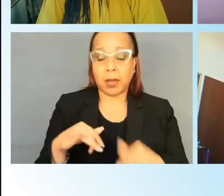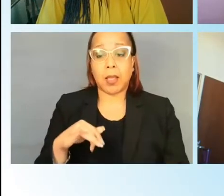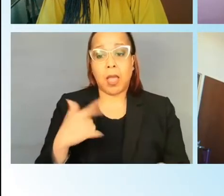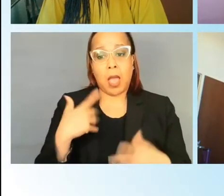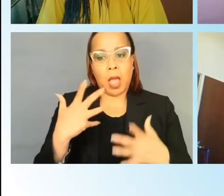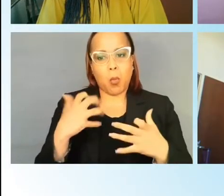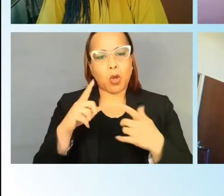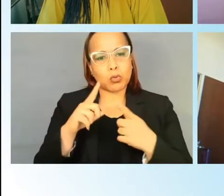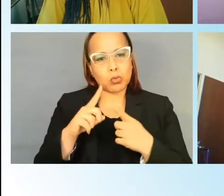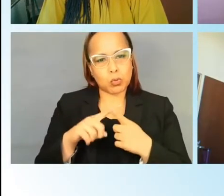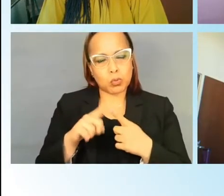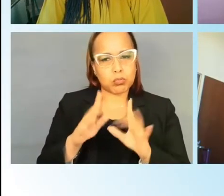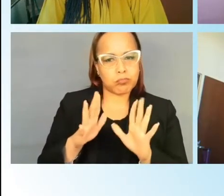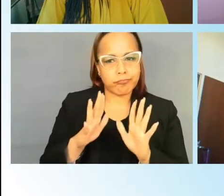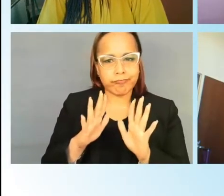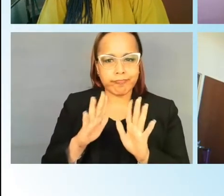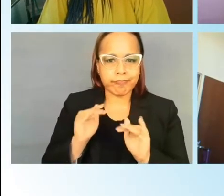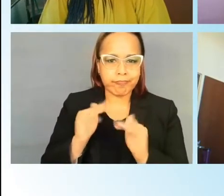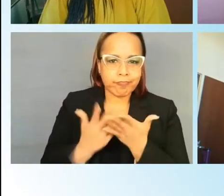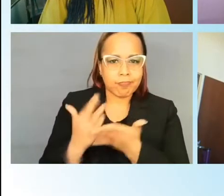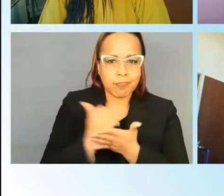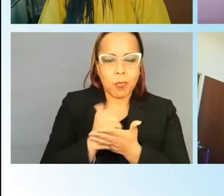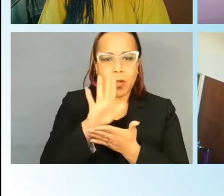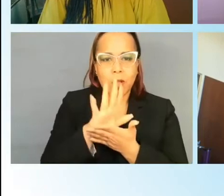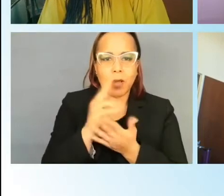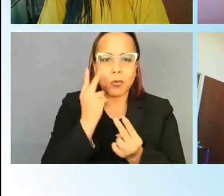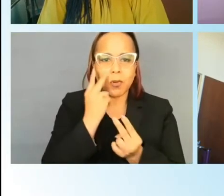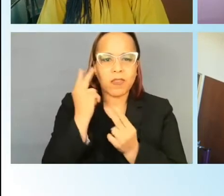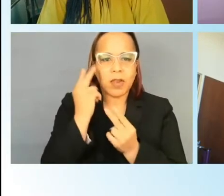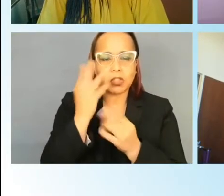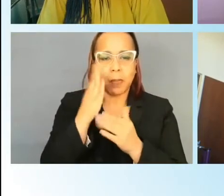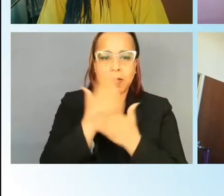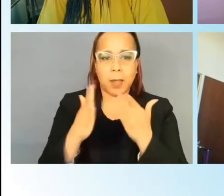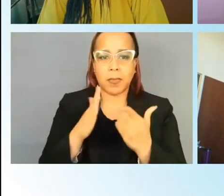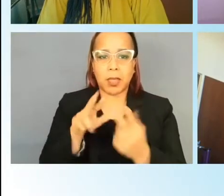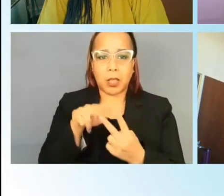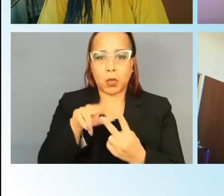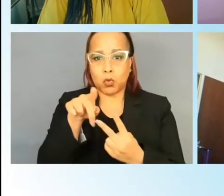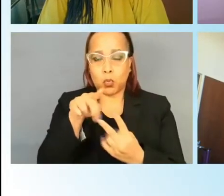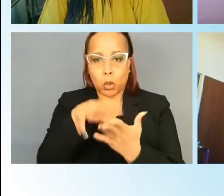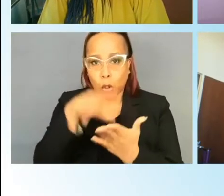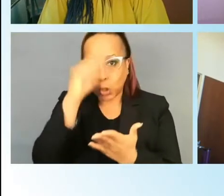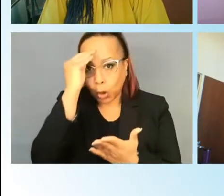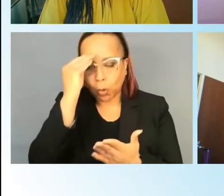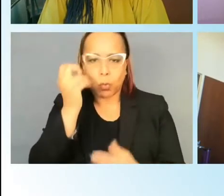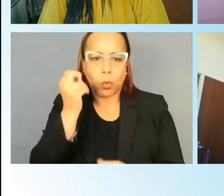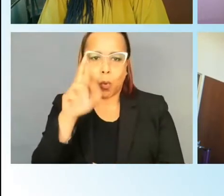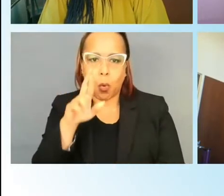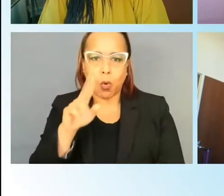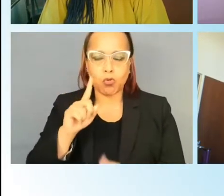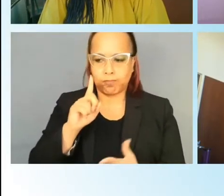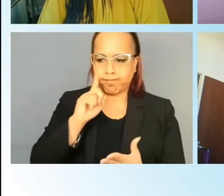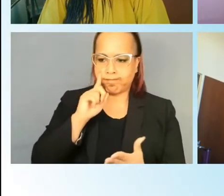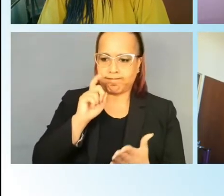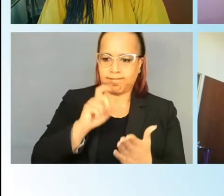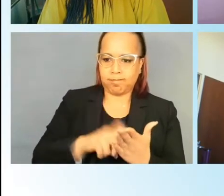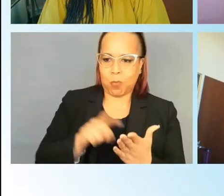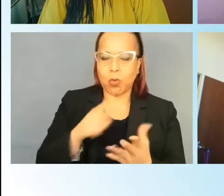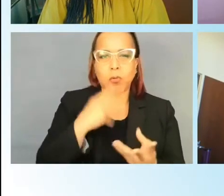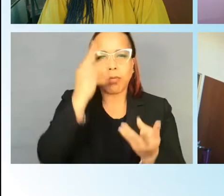a reflection from folks about something either you've learned or you've observed or you're thinking